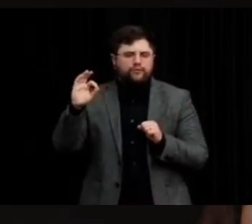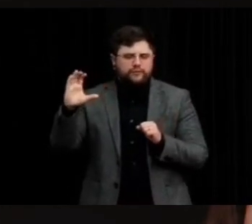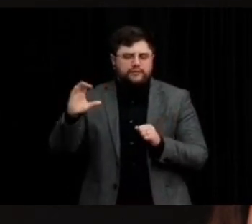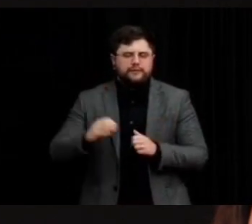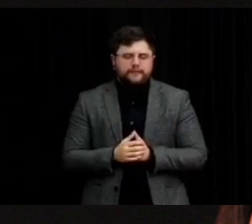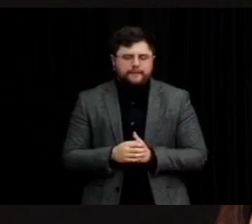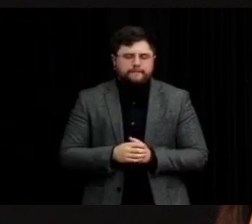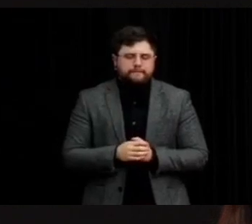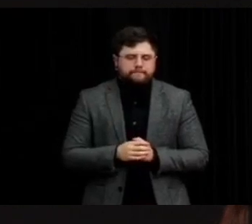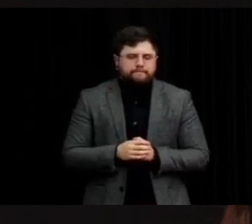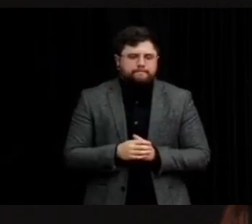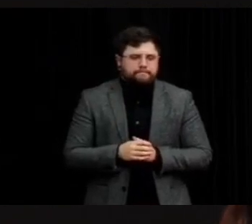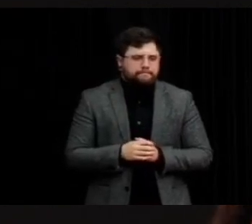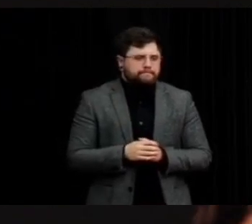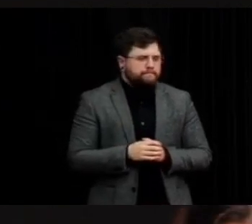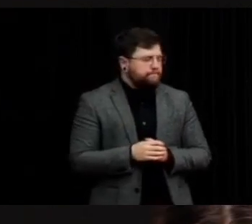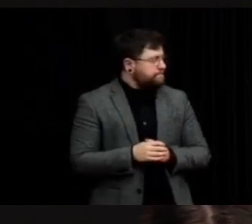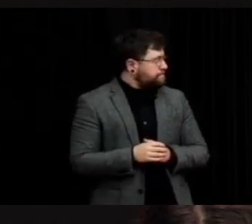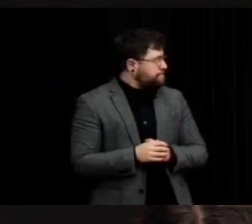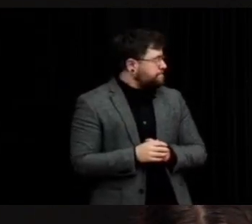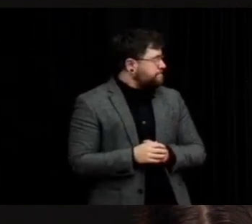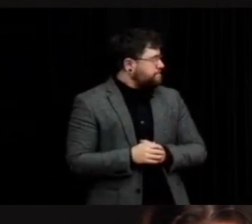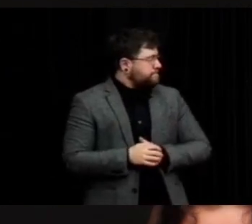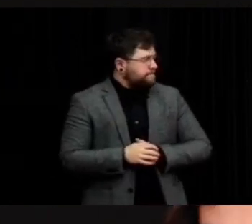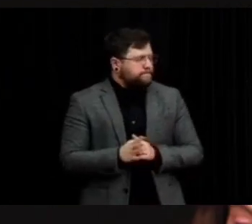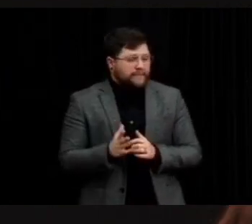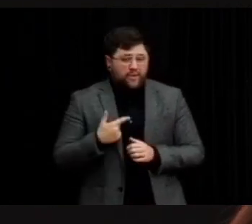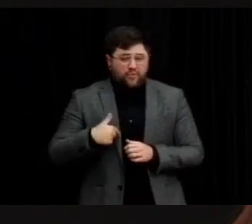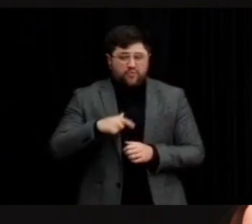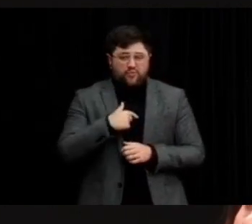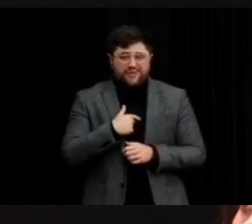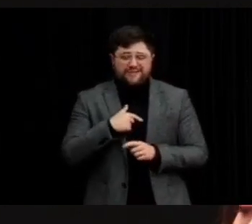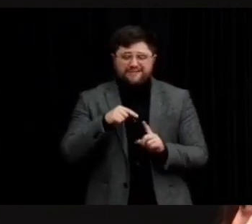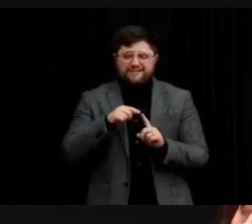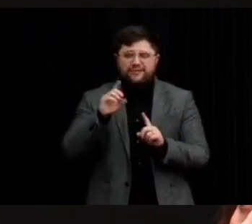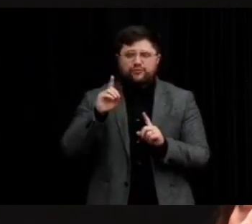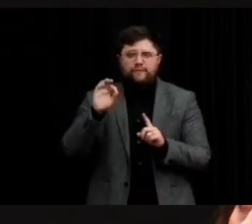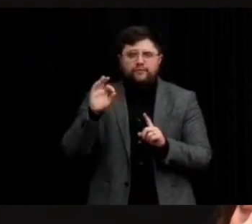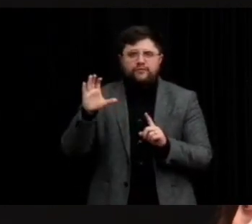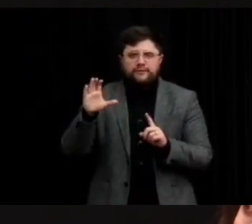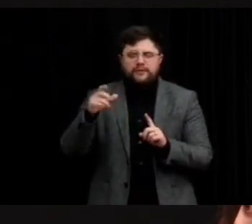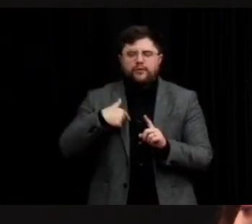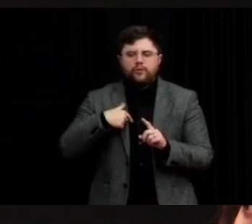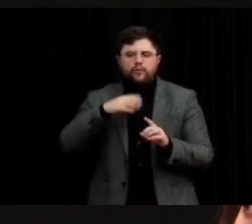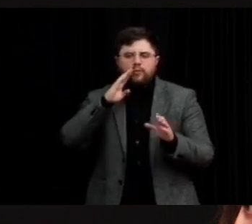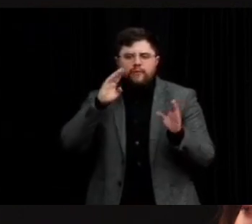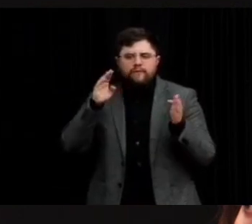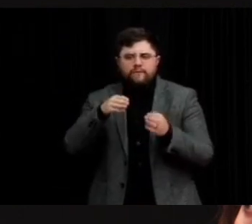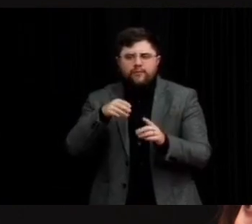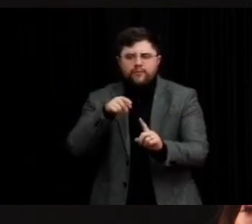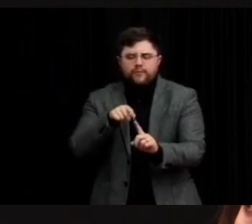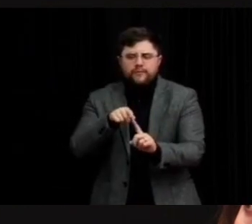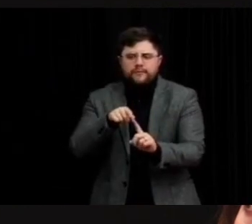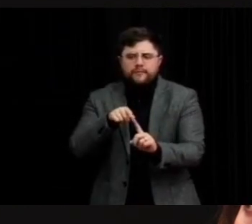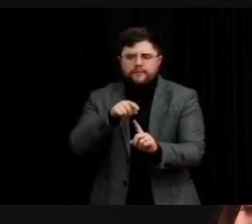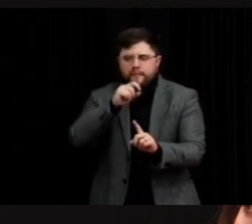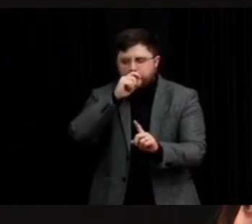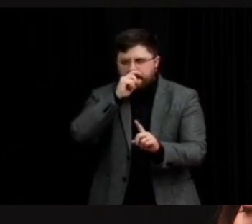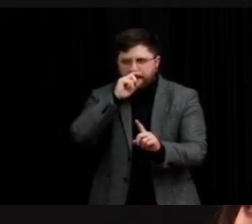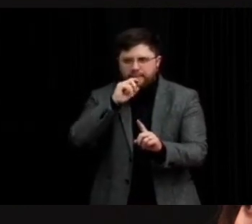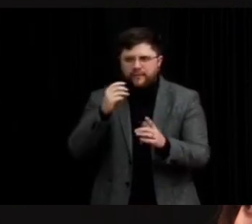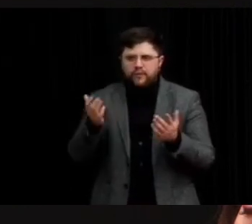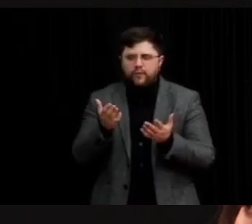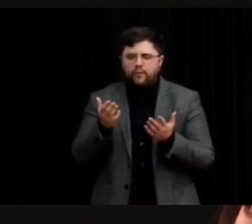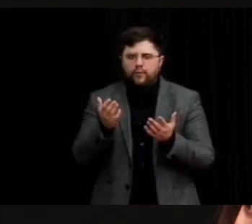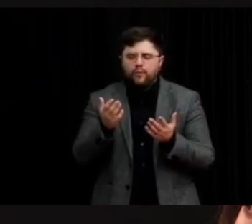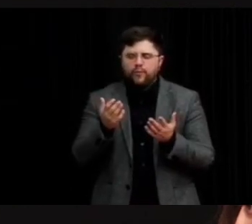City. And, we at Detroit Future City, we focused on what we